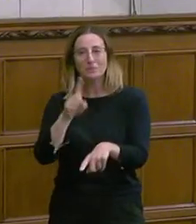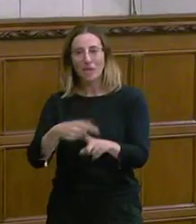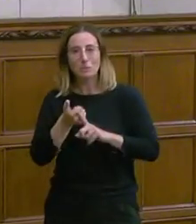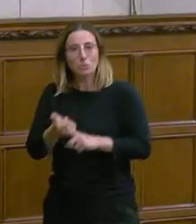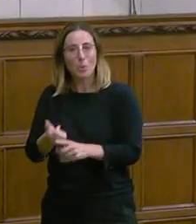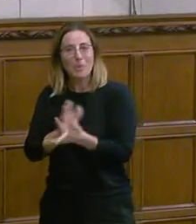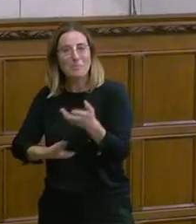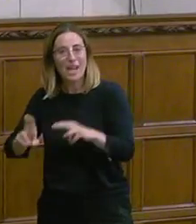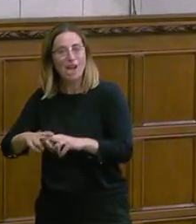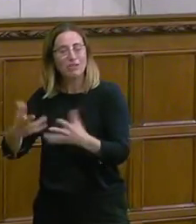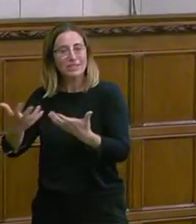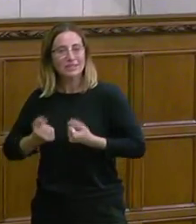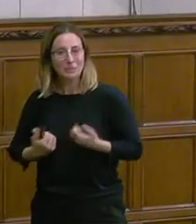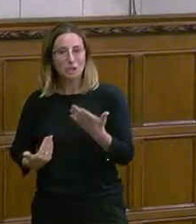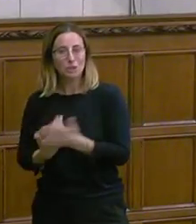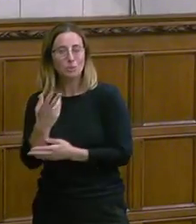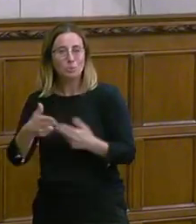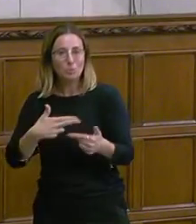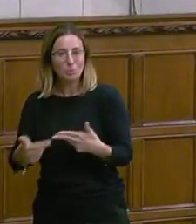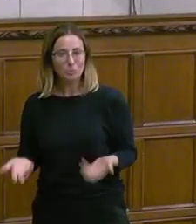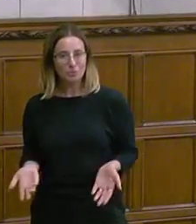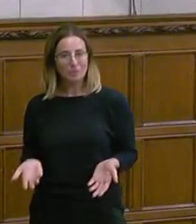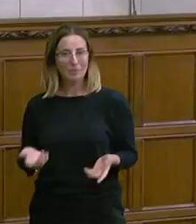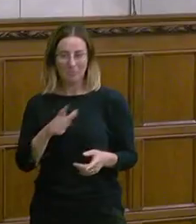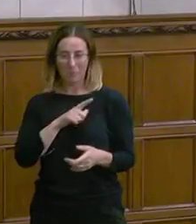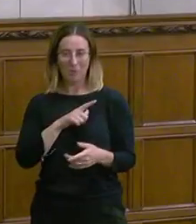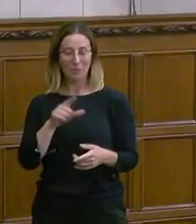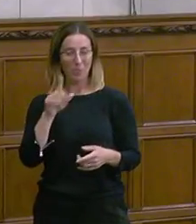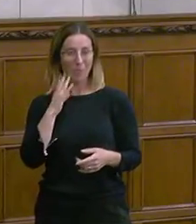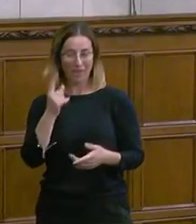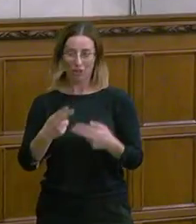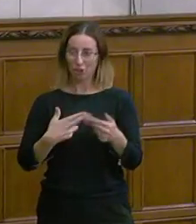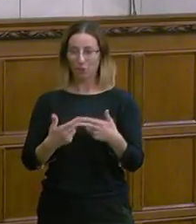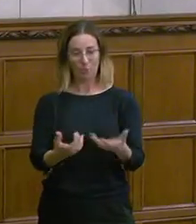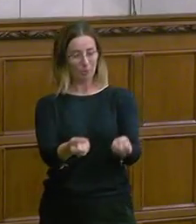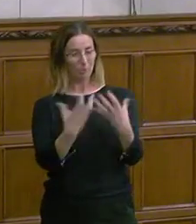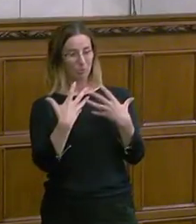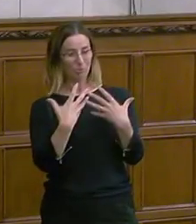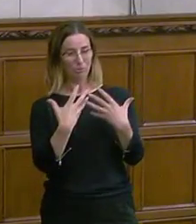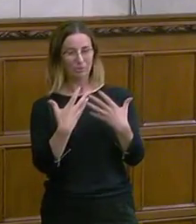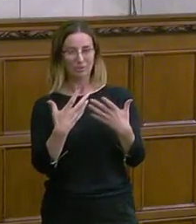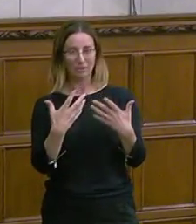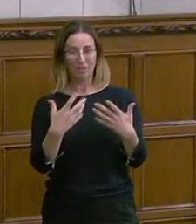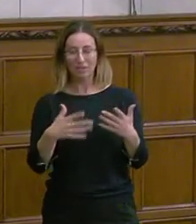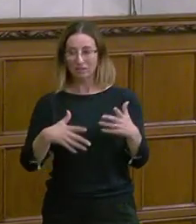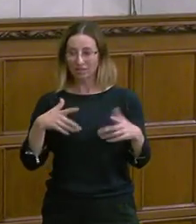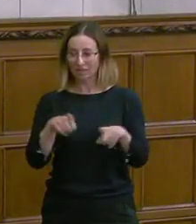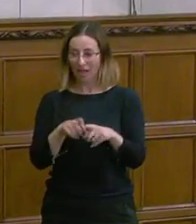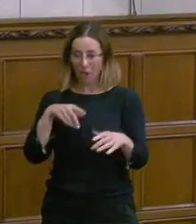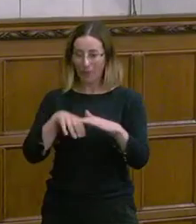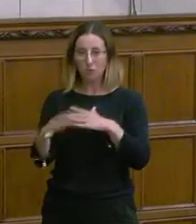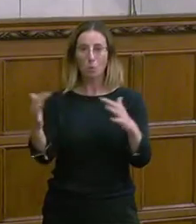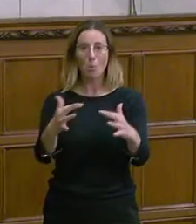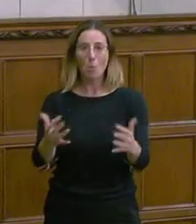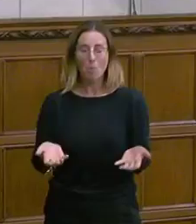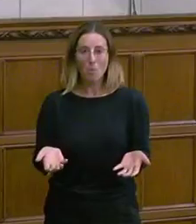in support, because it is literally, when that does happen to hearing parents, it is like hitting a wall. So